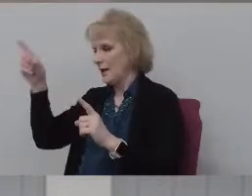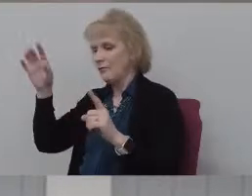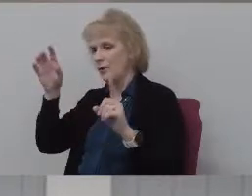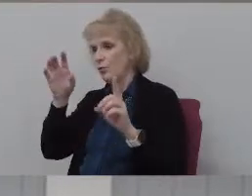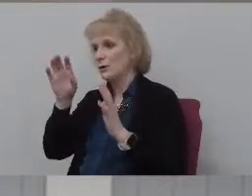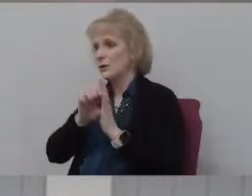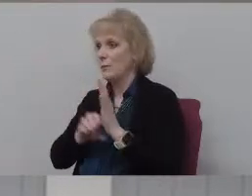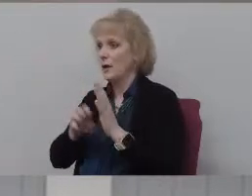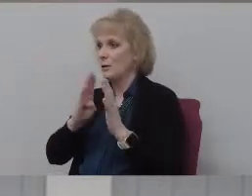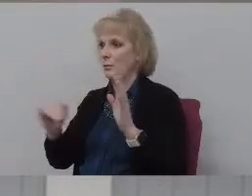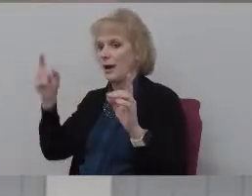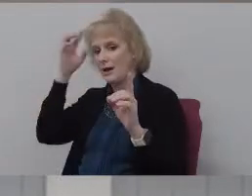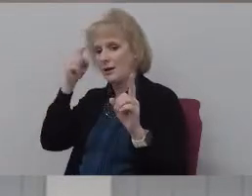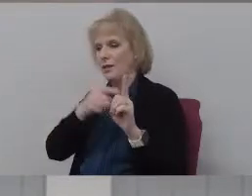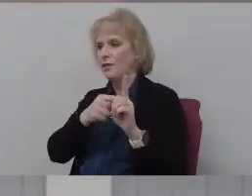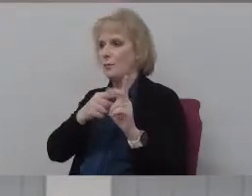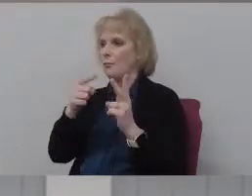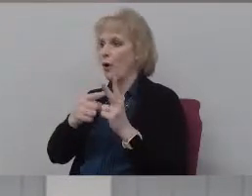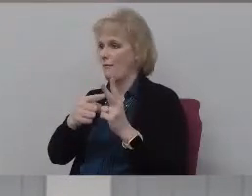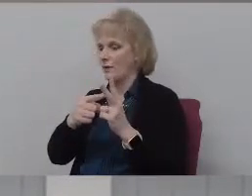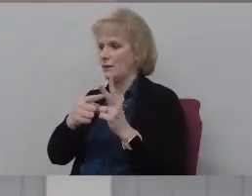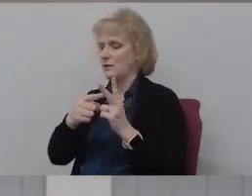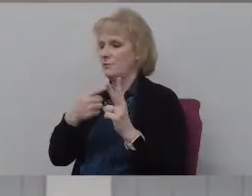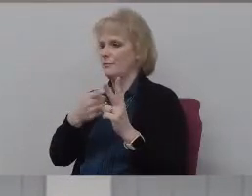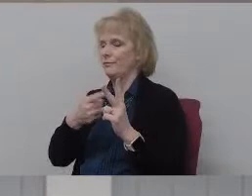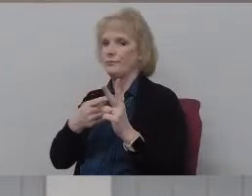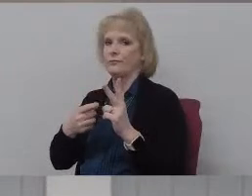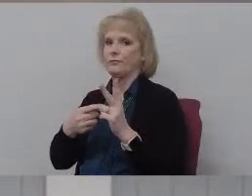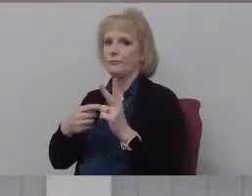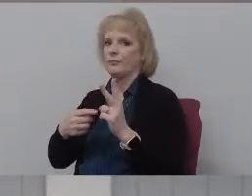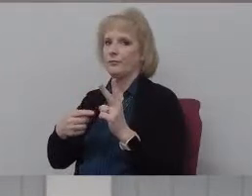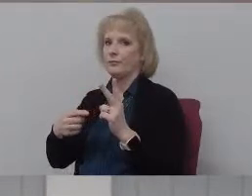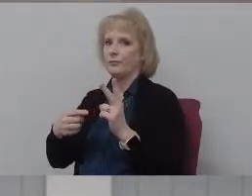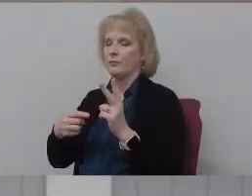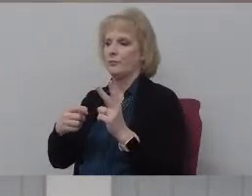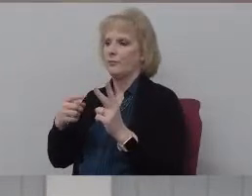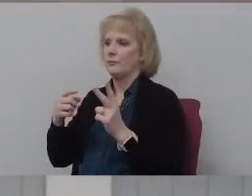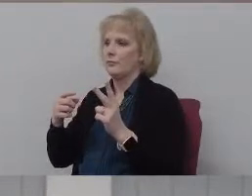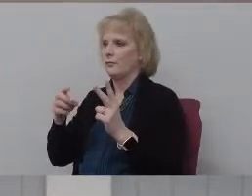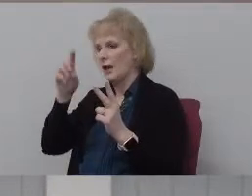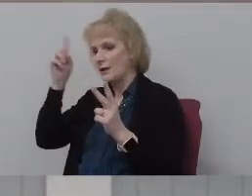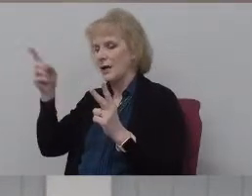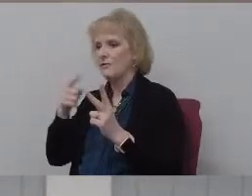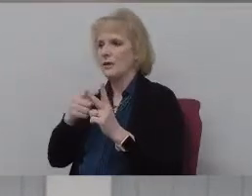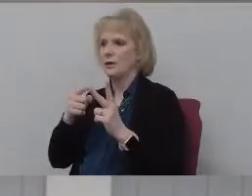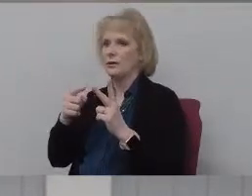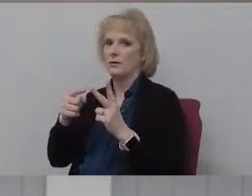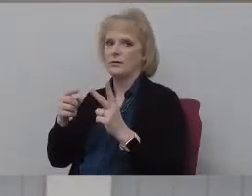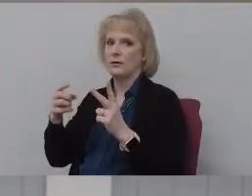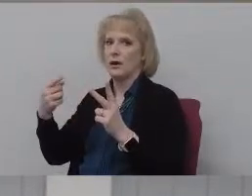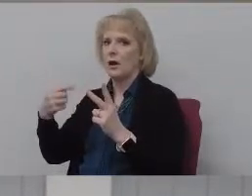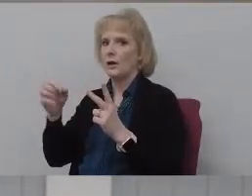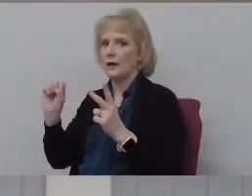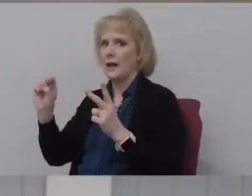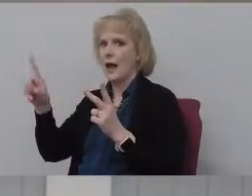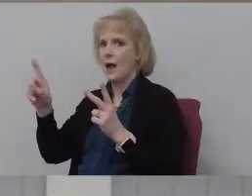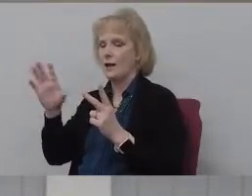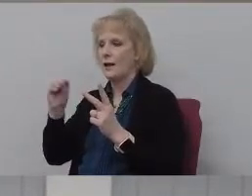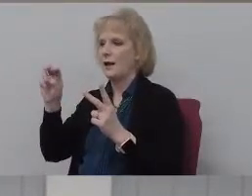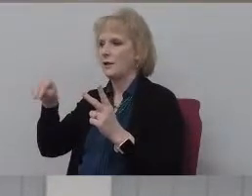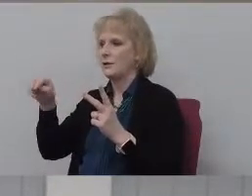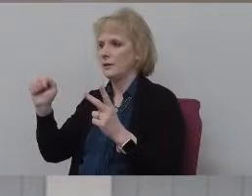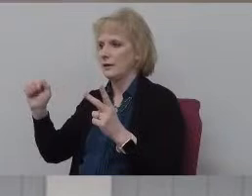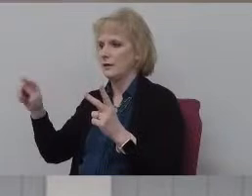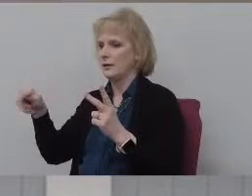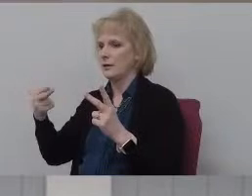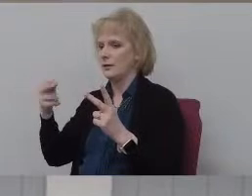says. And so they needed new responsibilities. It was David, Gad, and Nathan who organized their new assignments. Now, that reminds